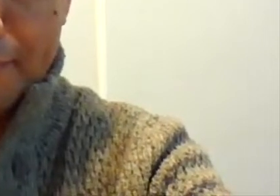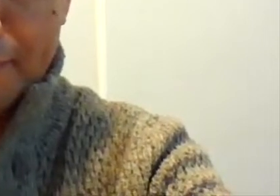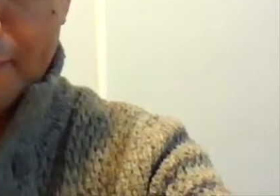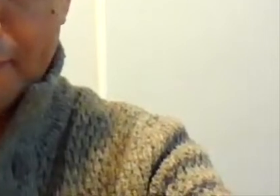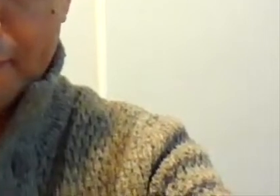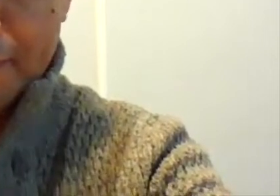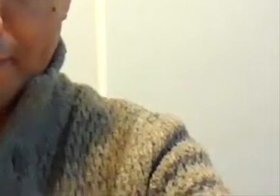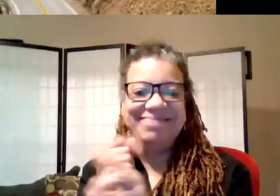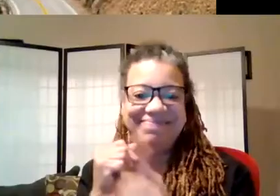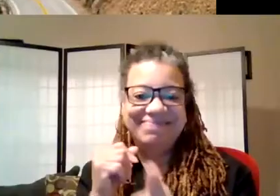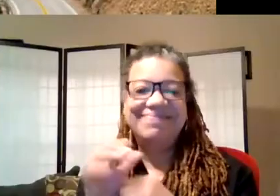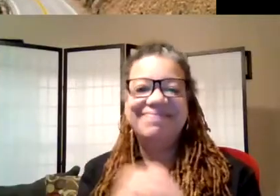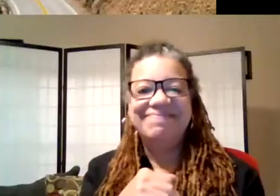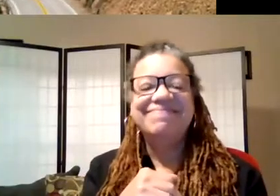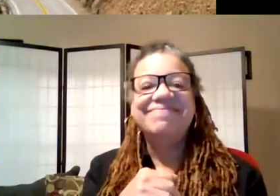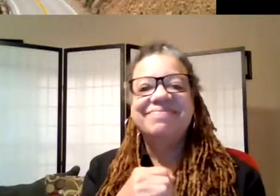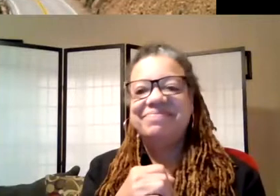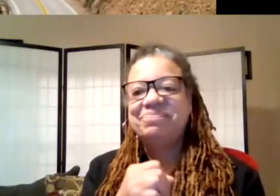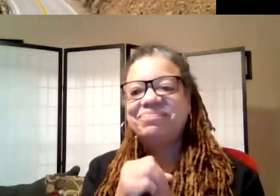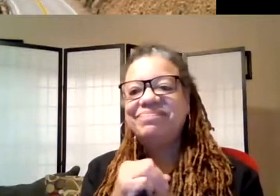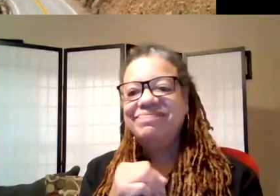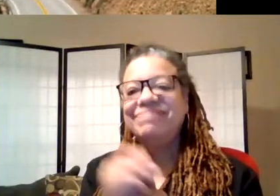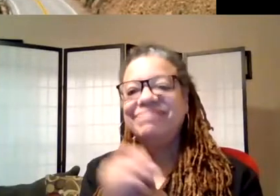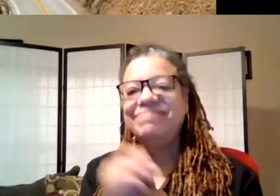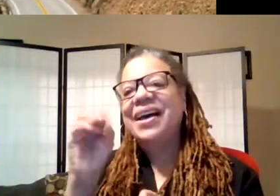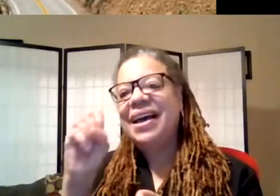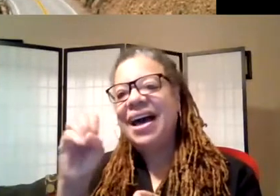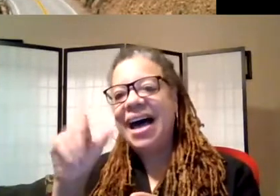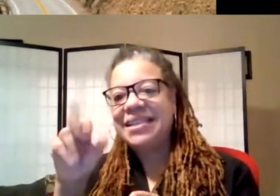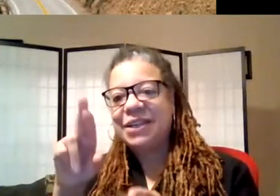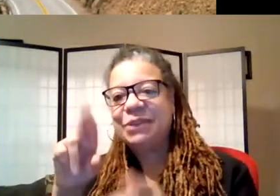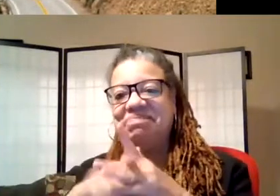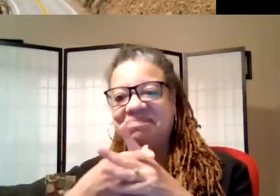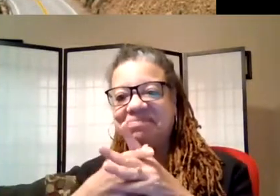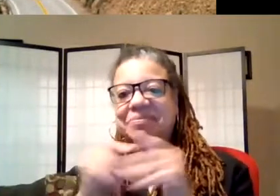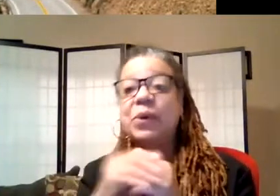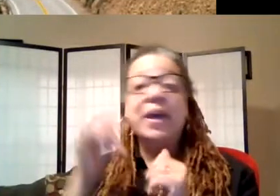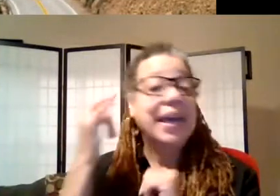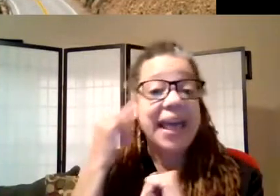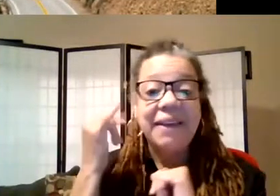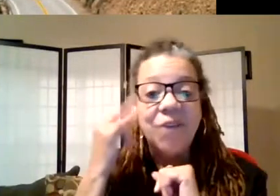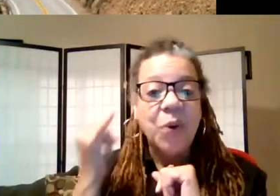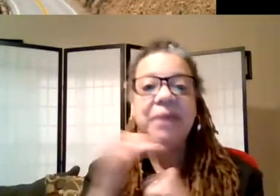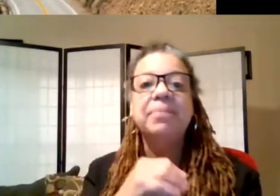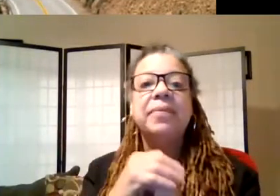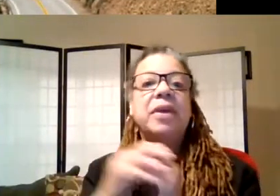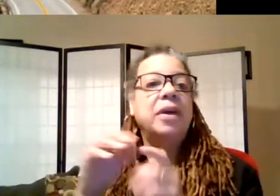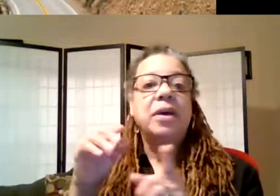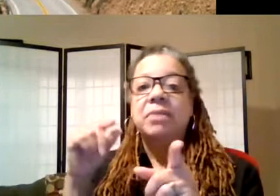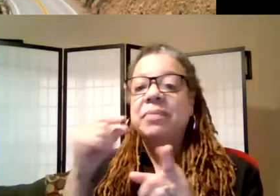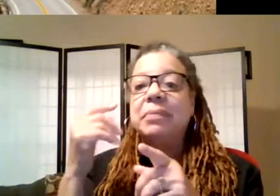that. Oscar, go ahead and take it away. Wonderful. California Clean Cars Proposition 30 Clean